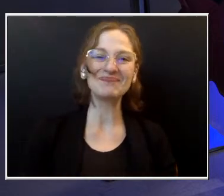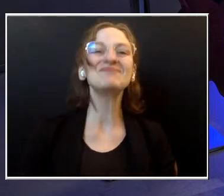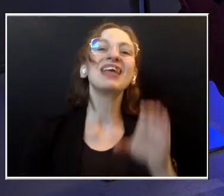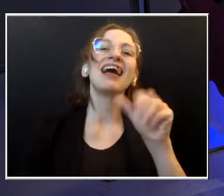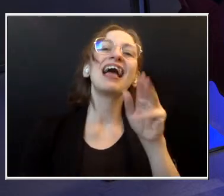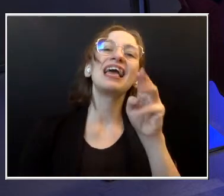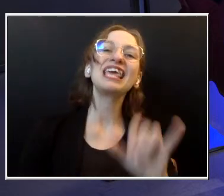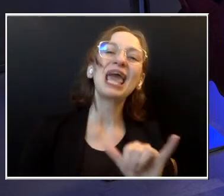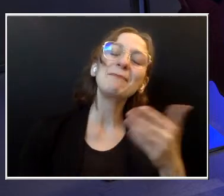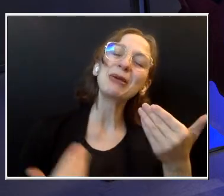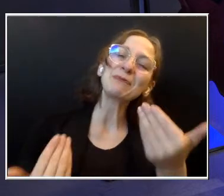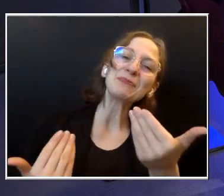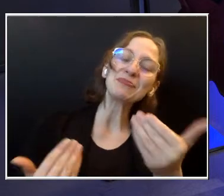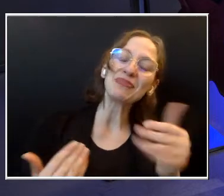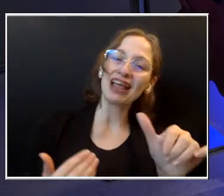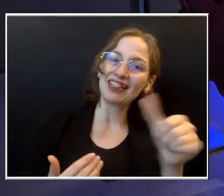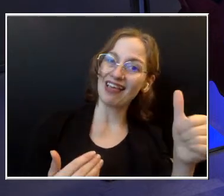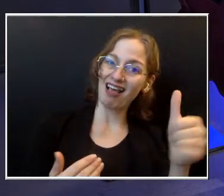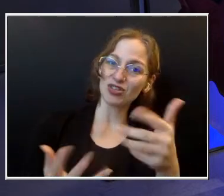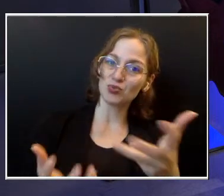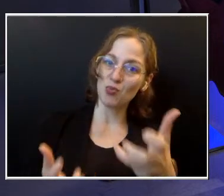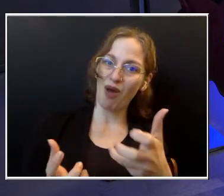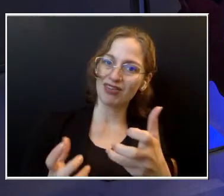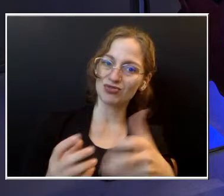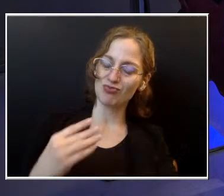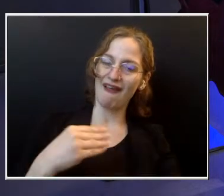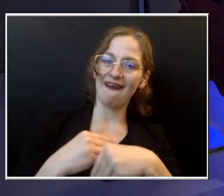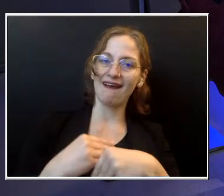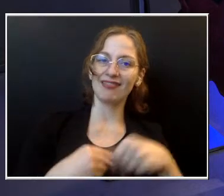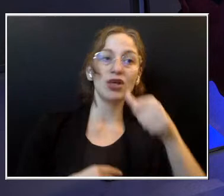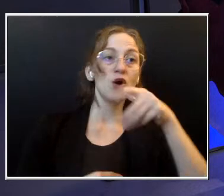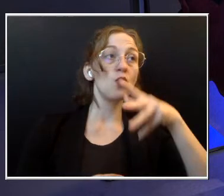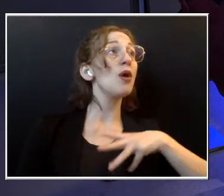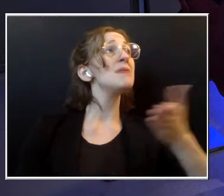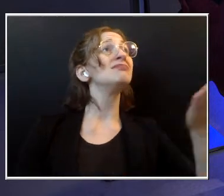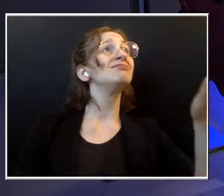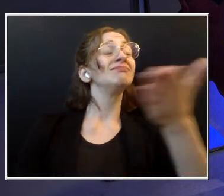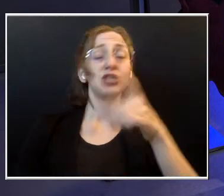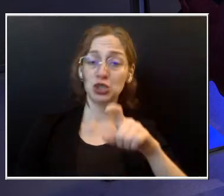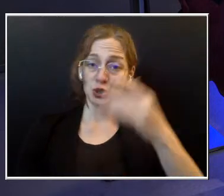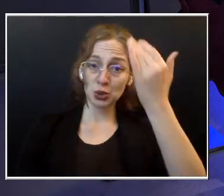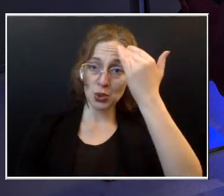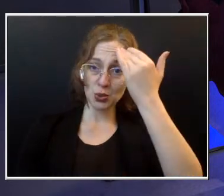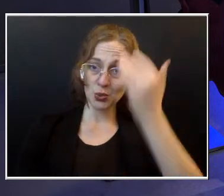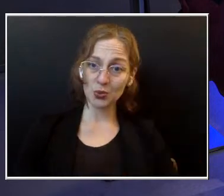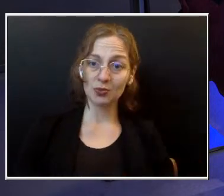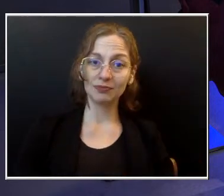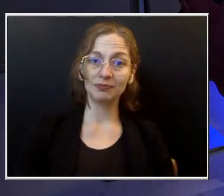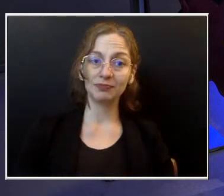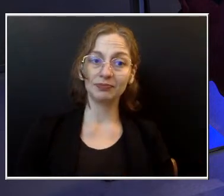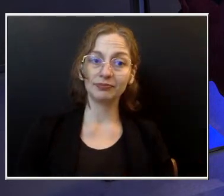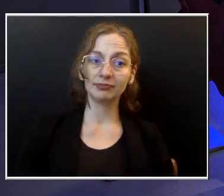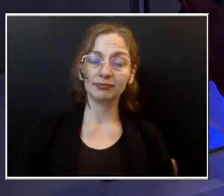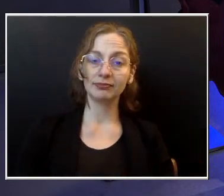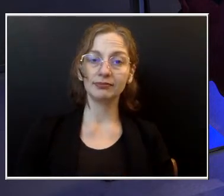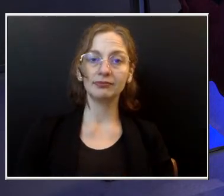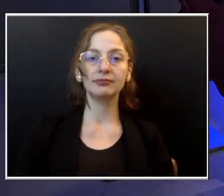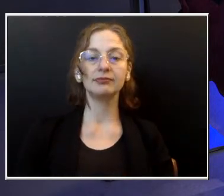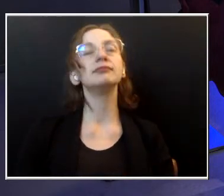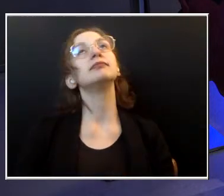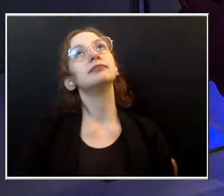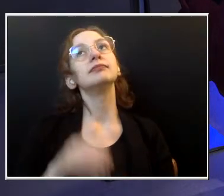that maybe women out there may have on the horizon and need to know about? with the